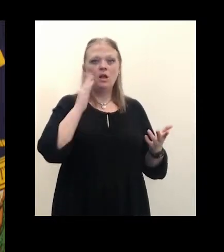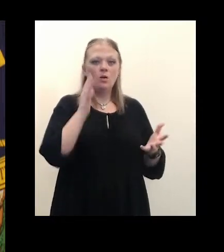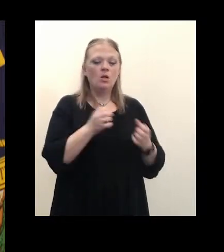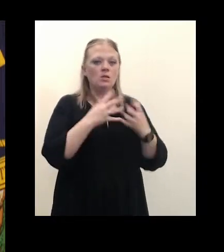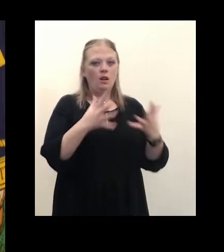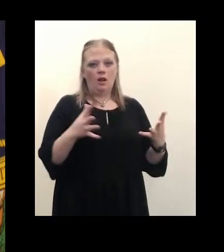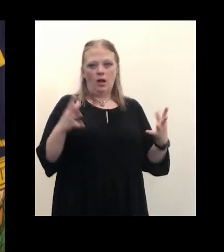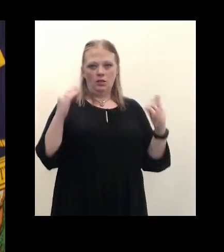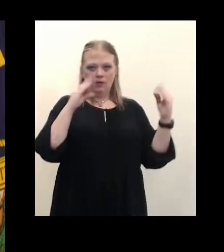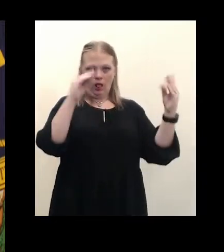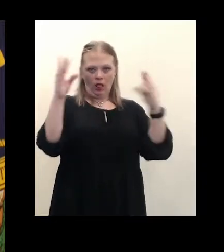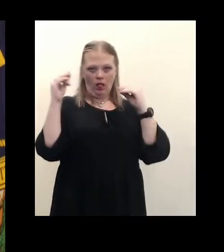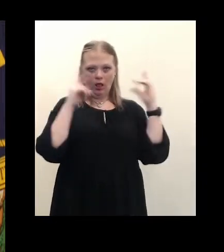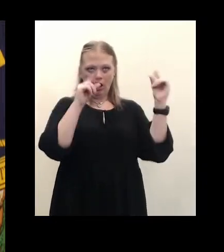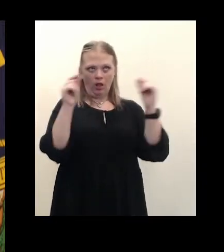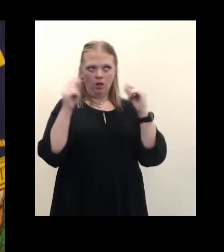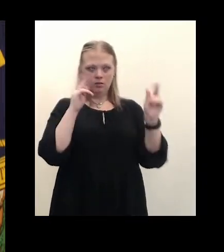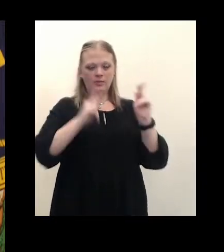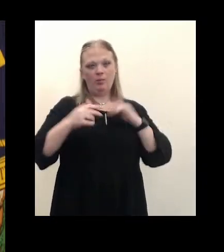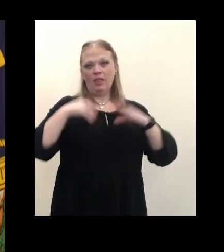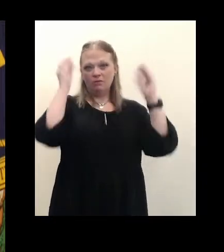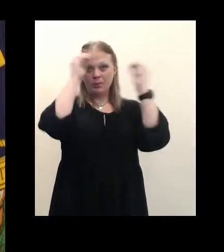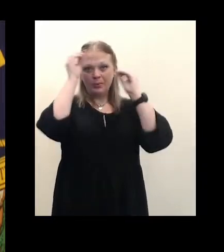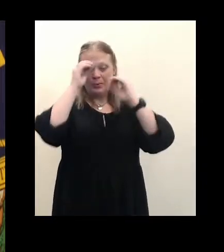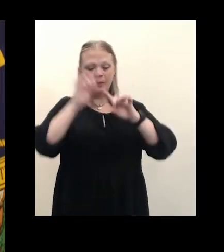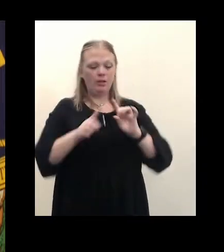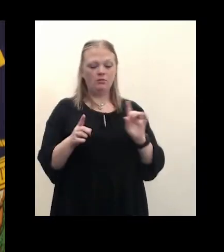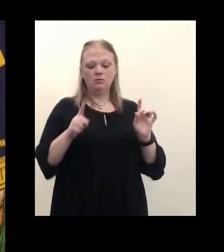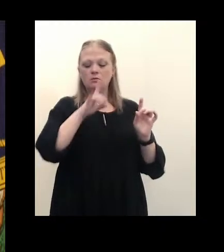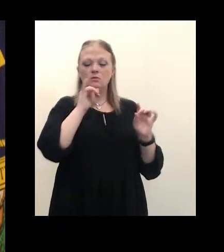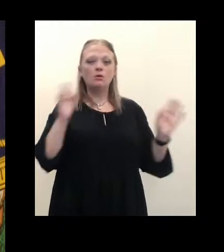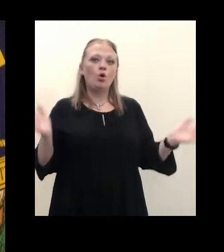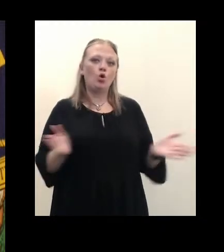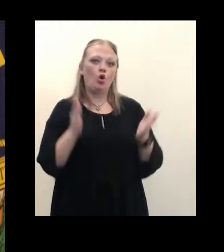there and people have opinions, but I really encourage